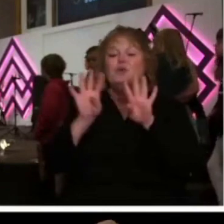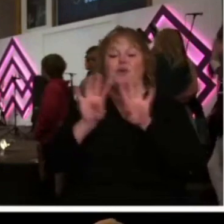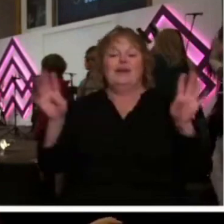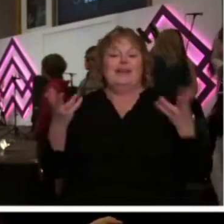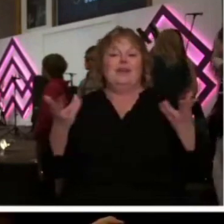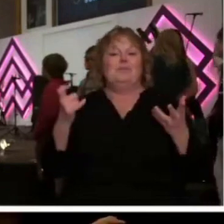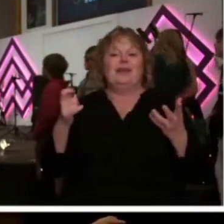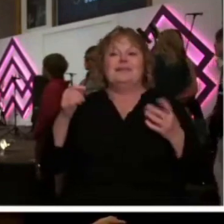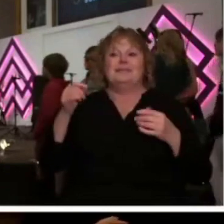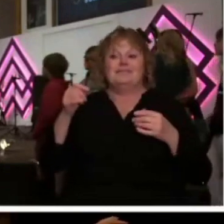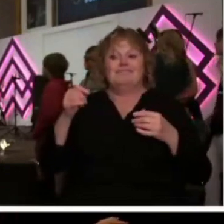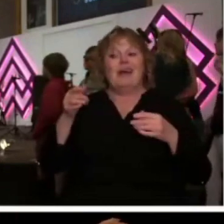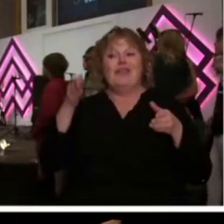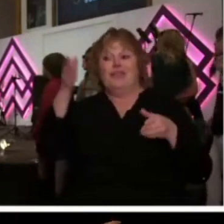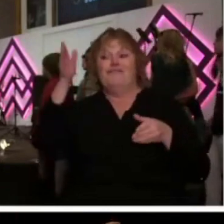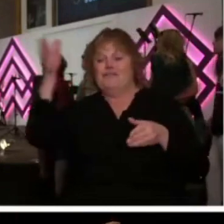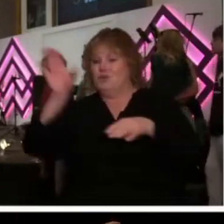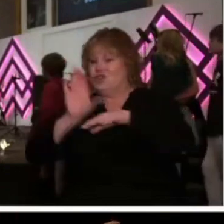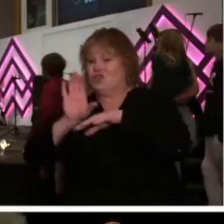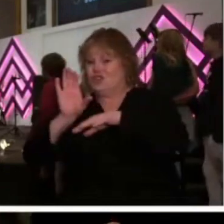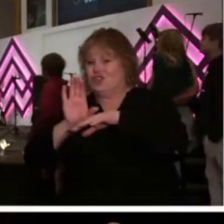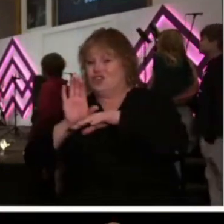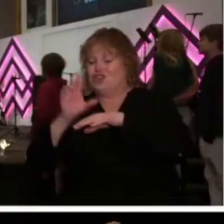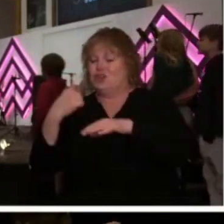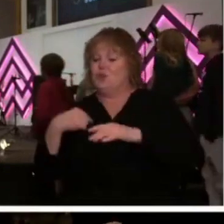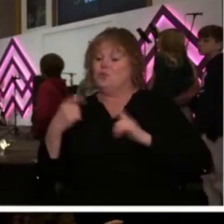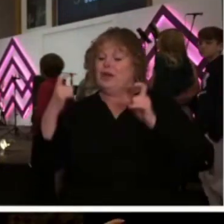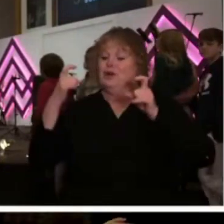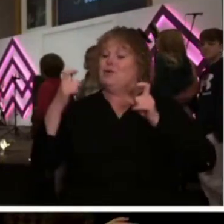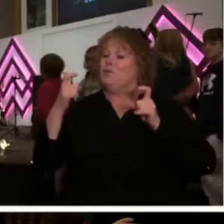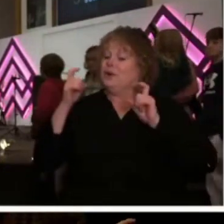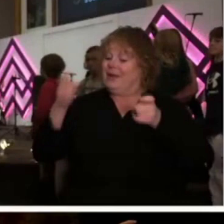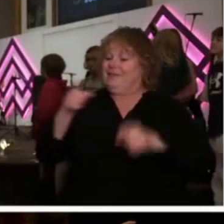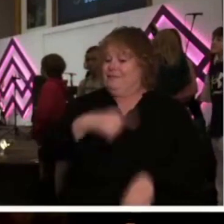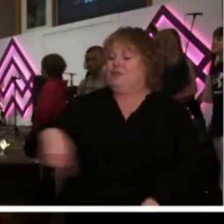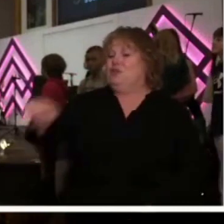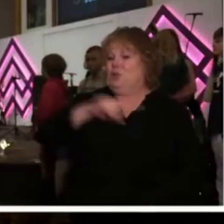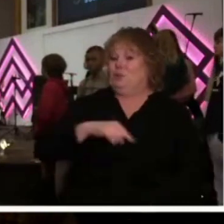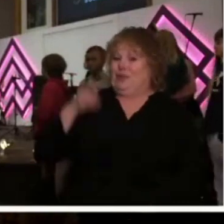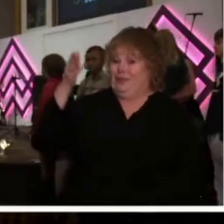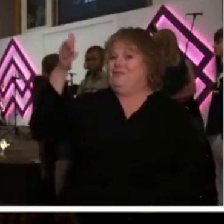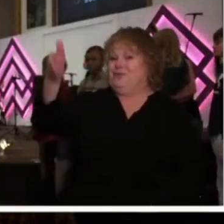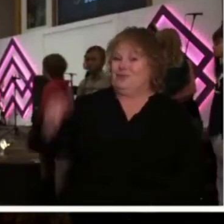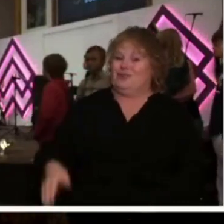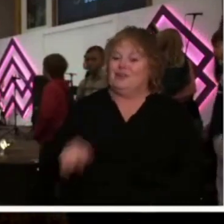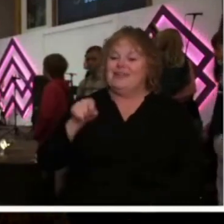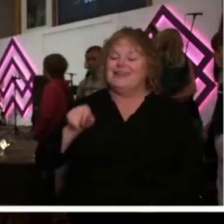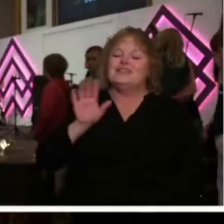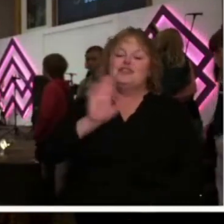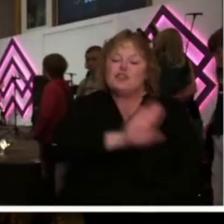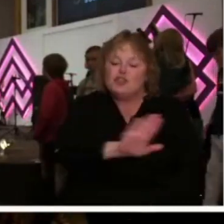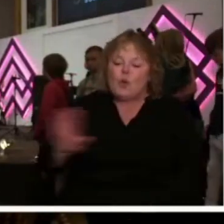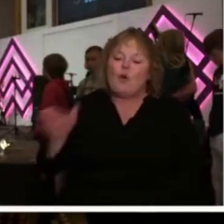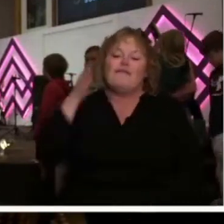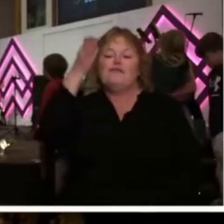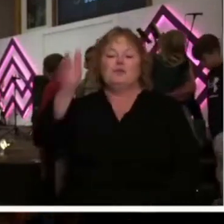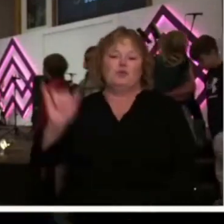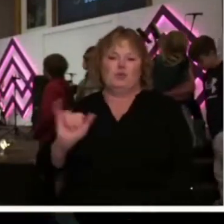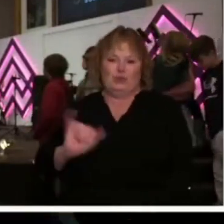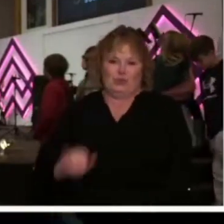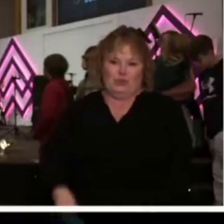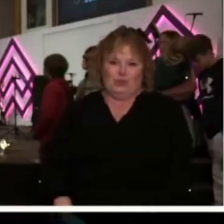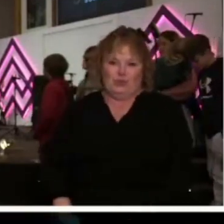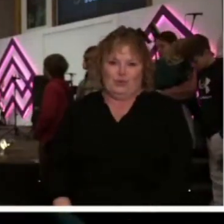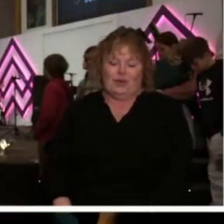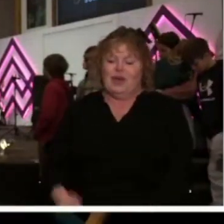this is a gift that many of us are handing to you. This is your future.